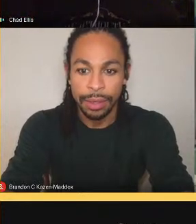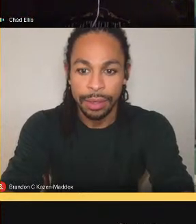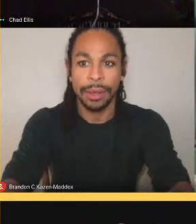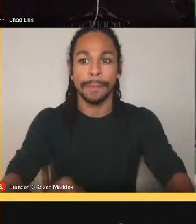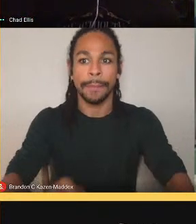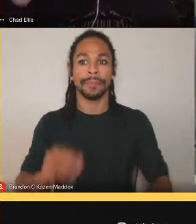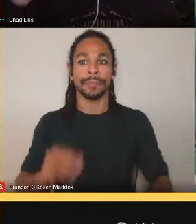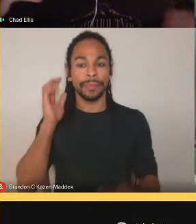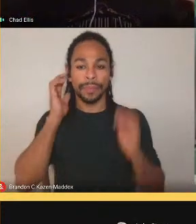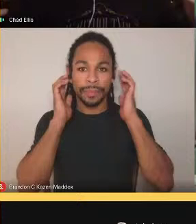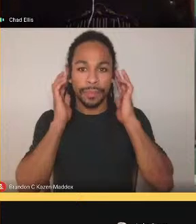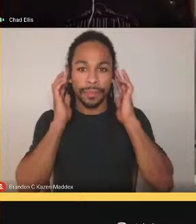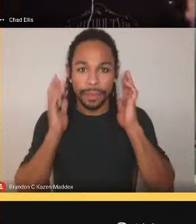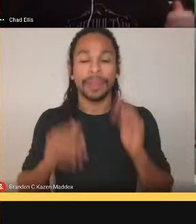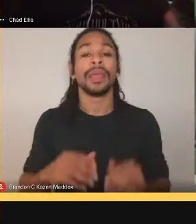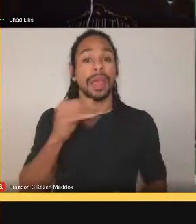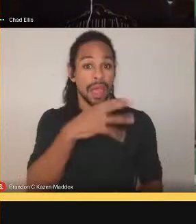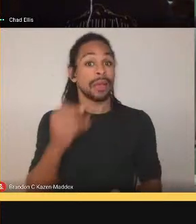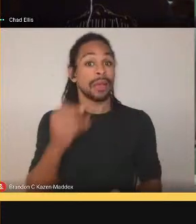whole thing.